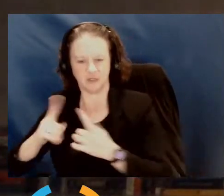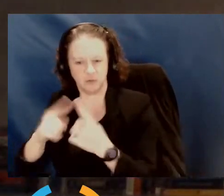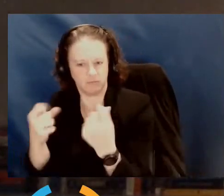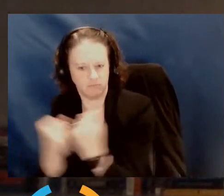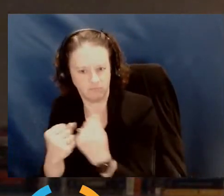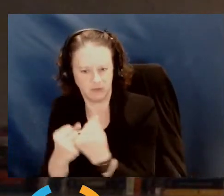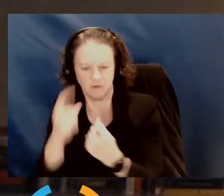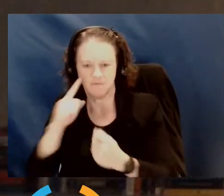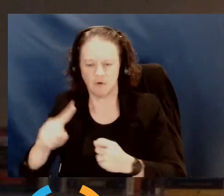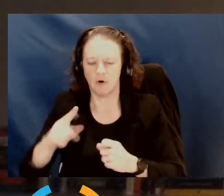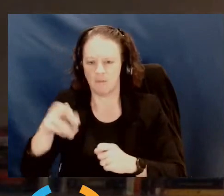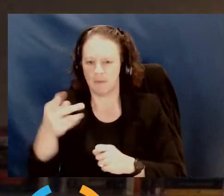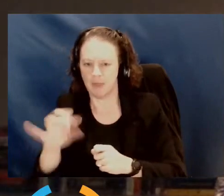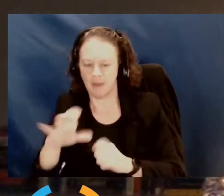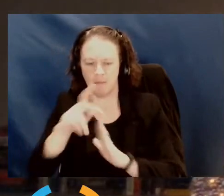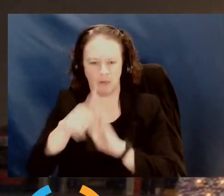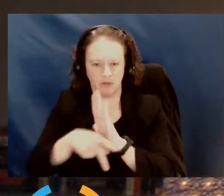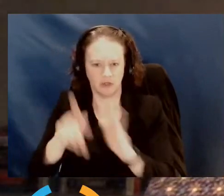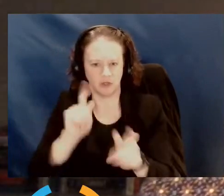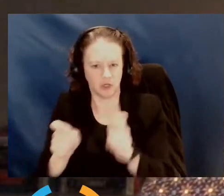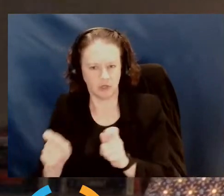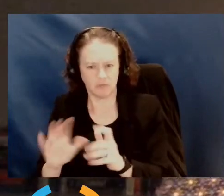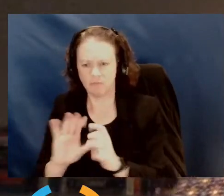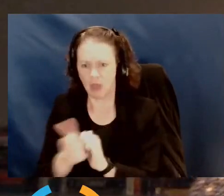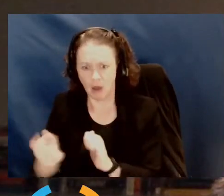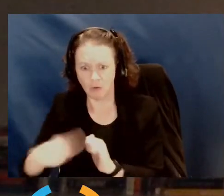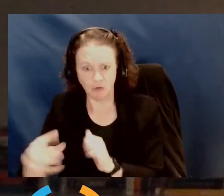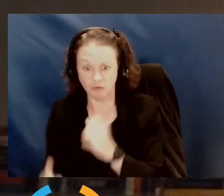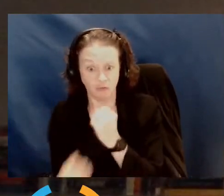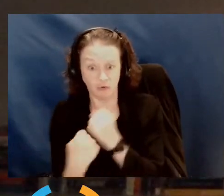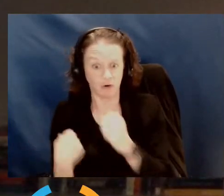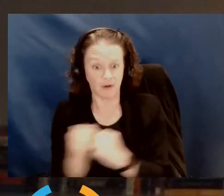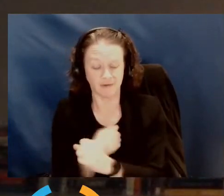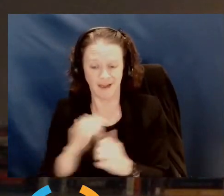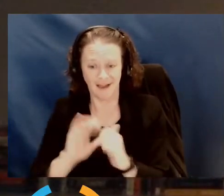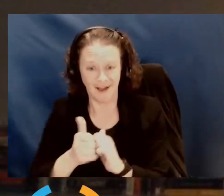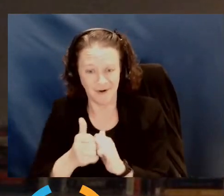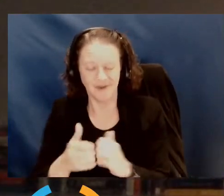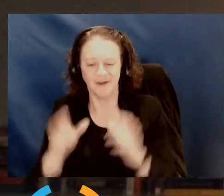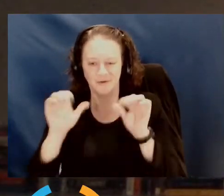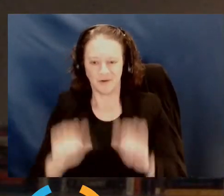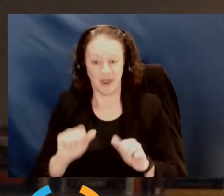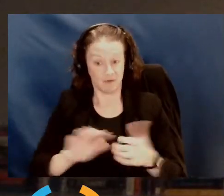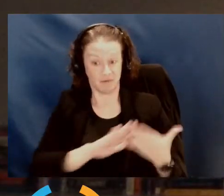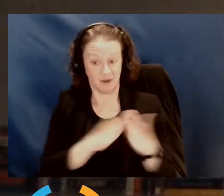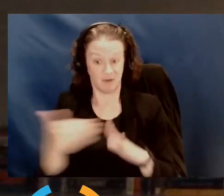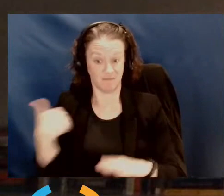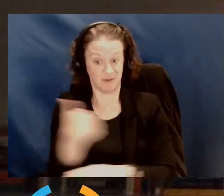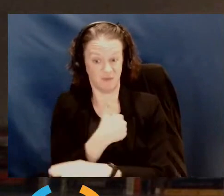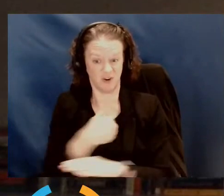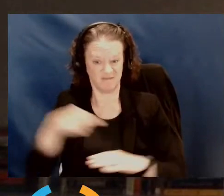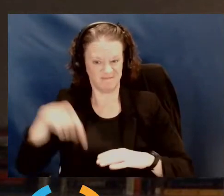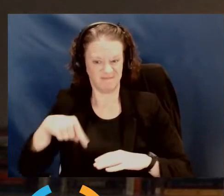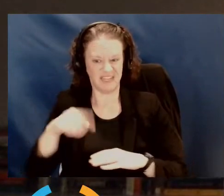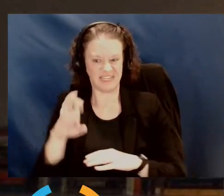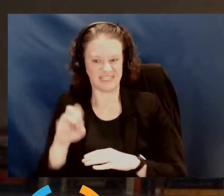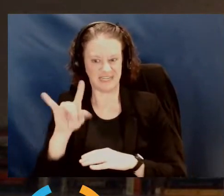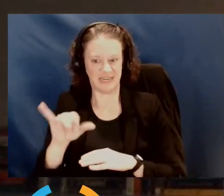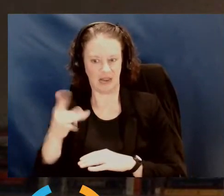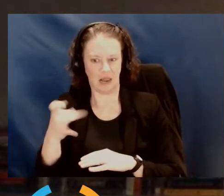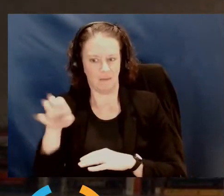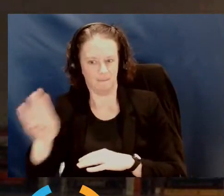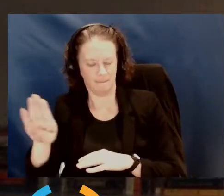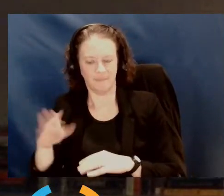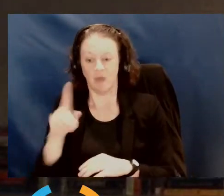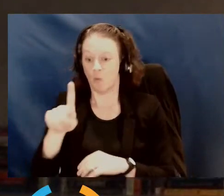can support our work. You can start by becoming a City Club member. For more than 100 years, our members